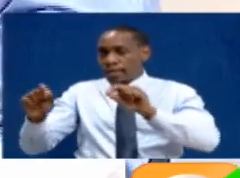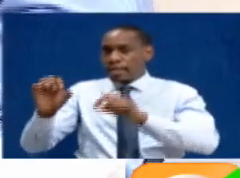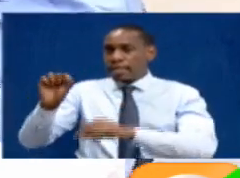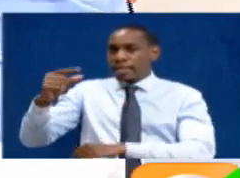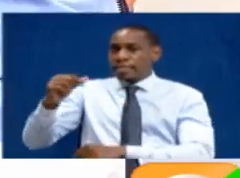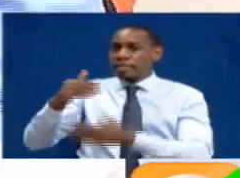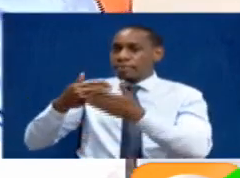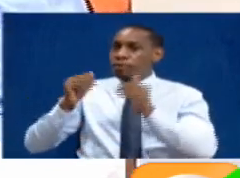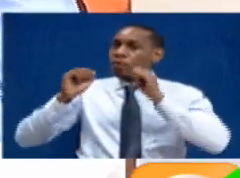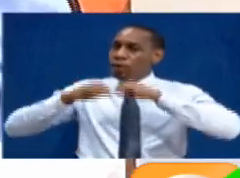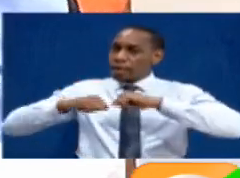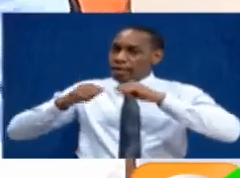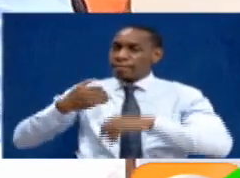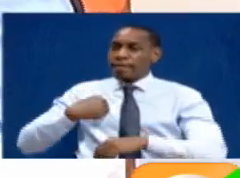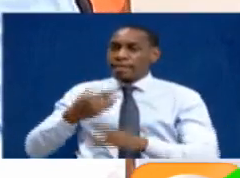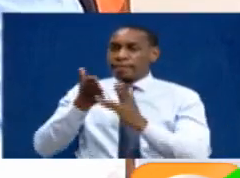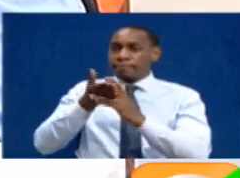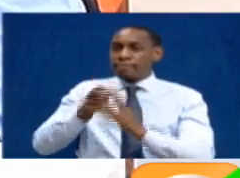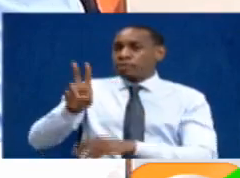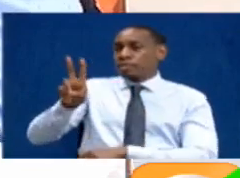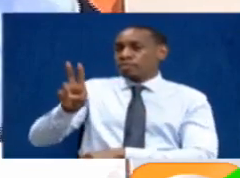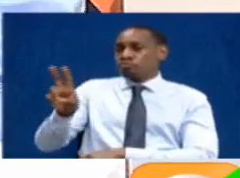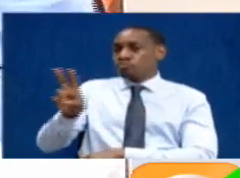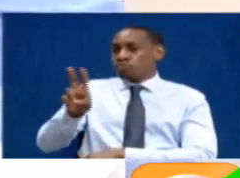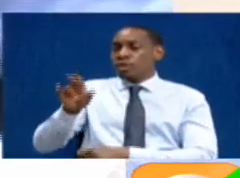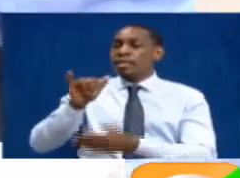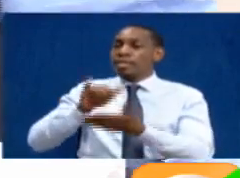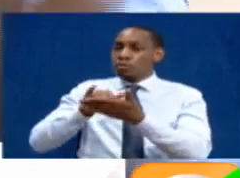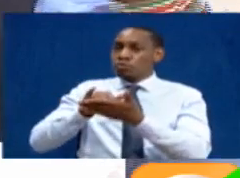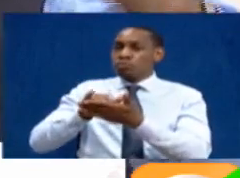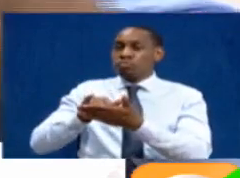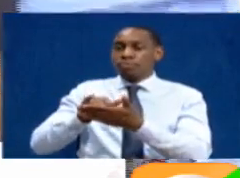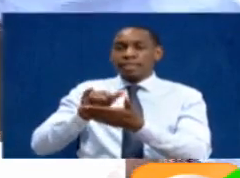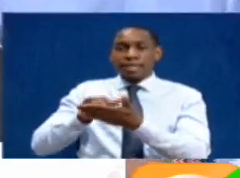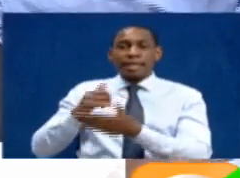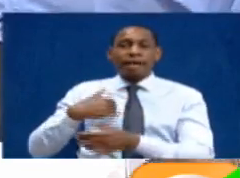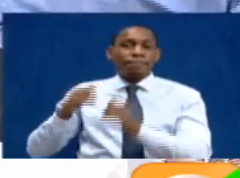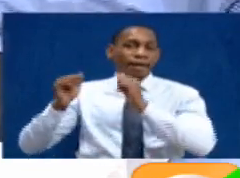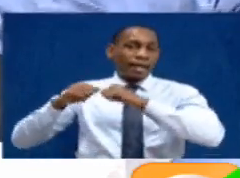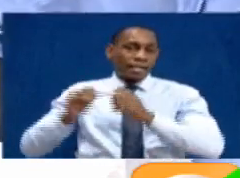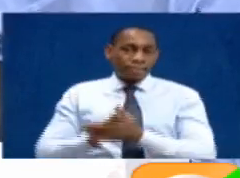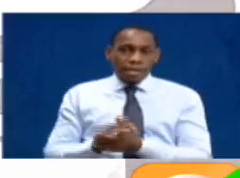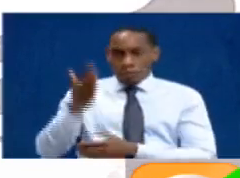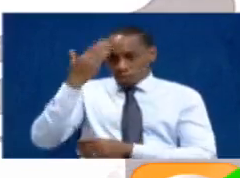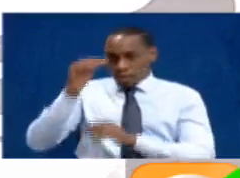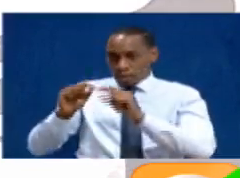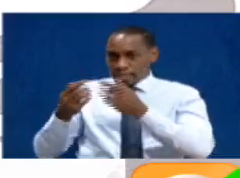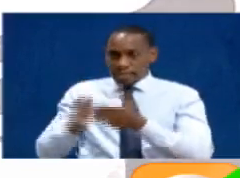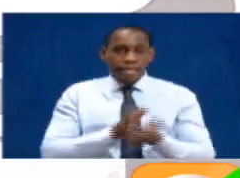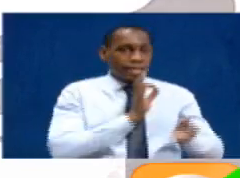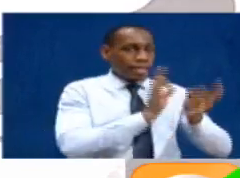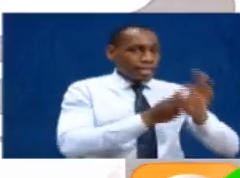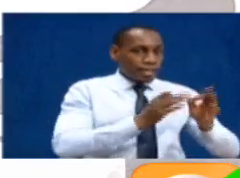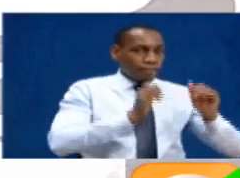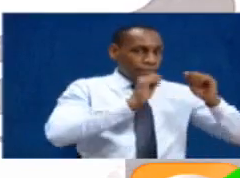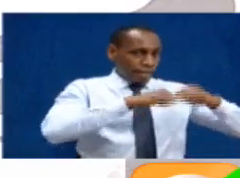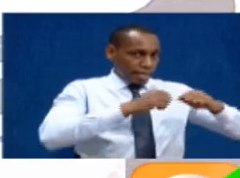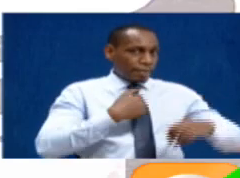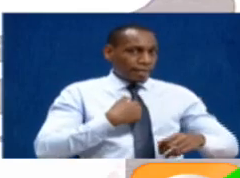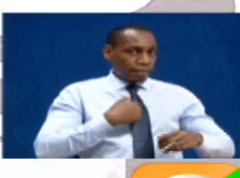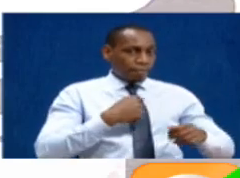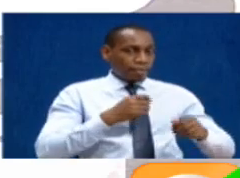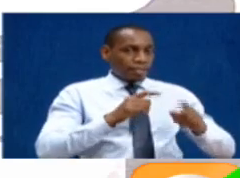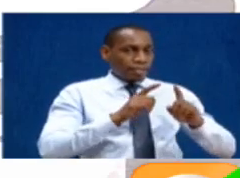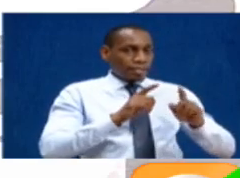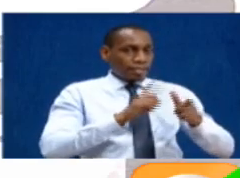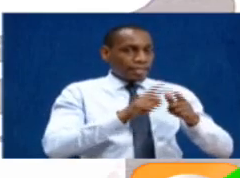was a deal that was made between the two of them. There was a deal. Why do you say that now? If we make a deal and you don't respect me,